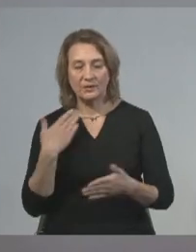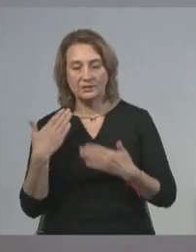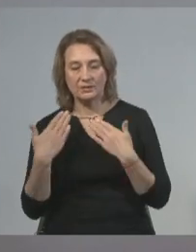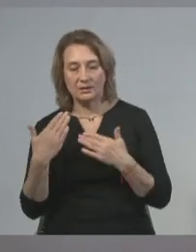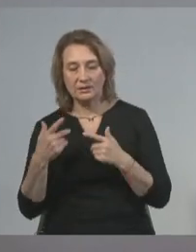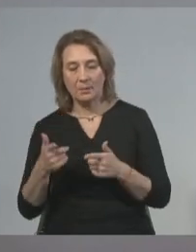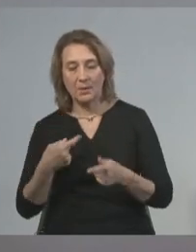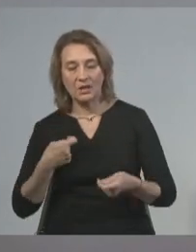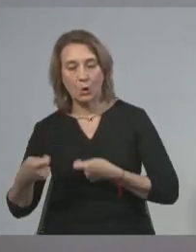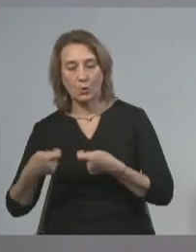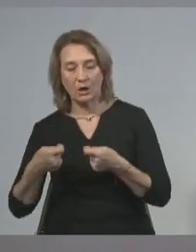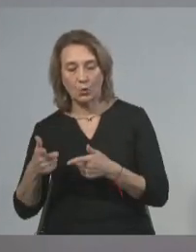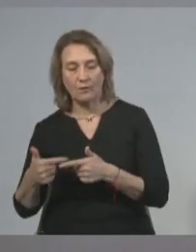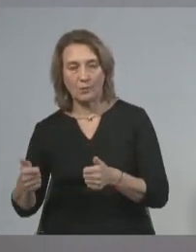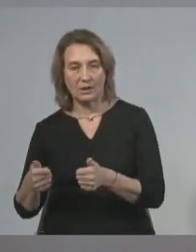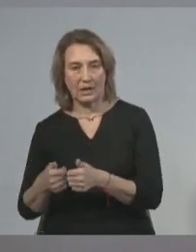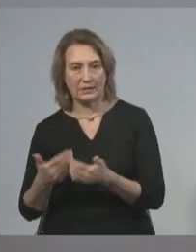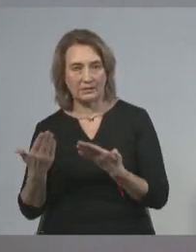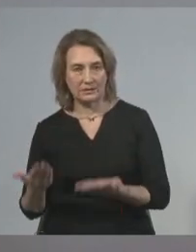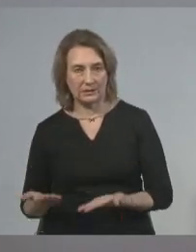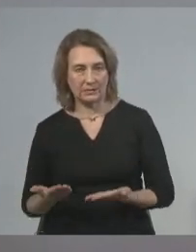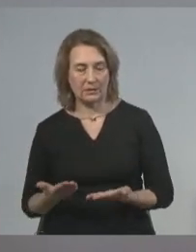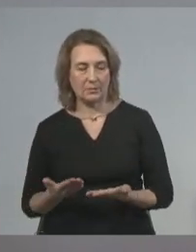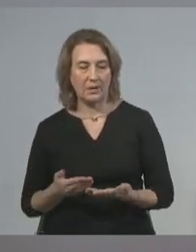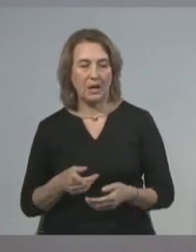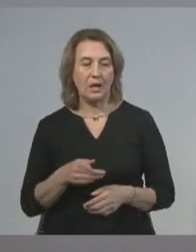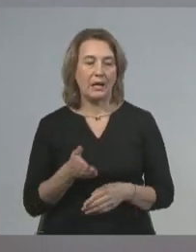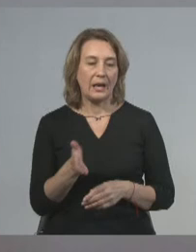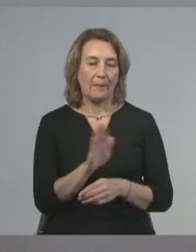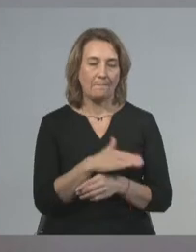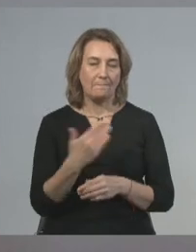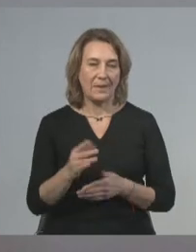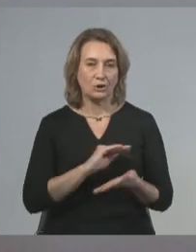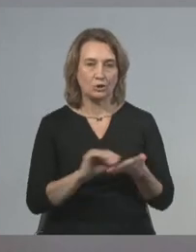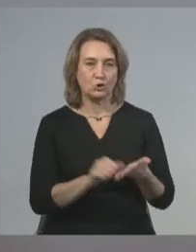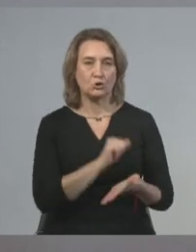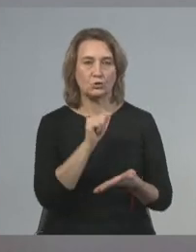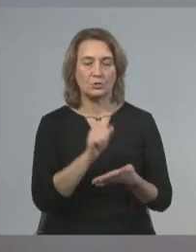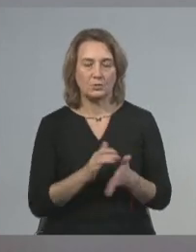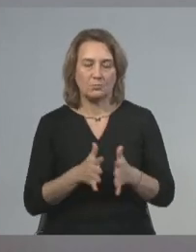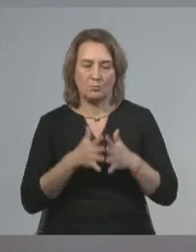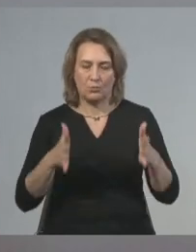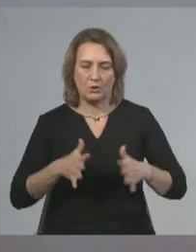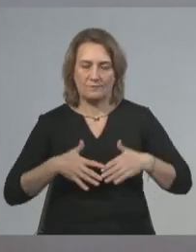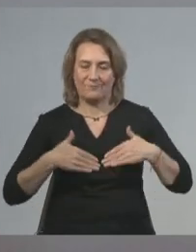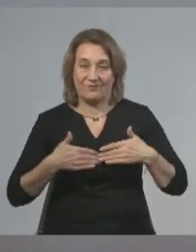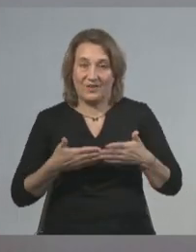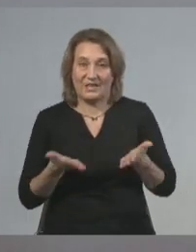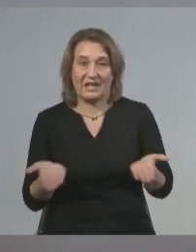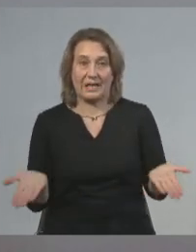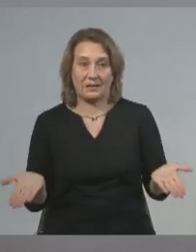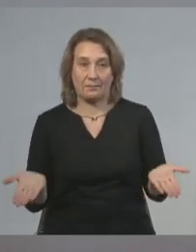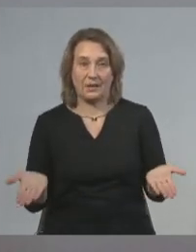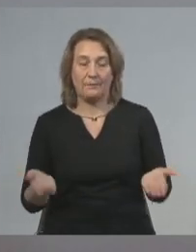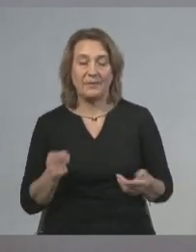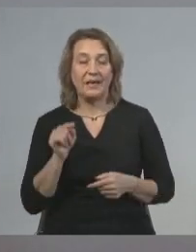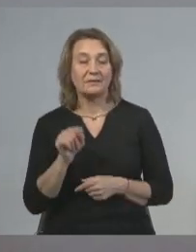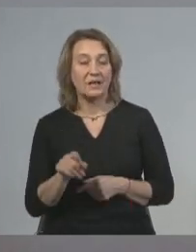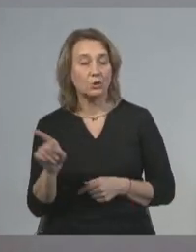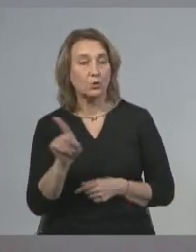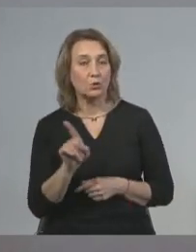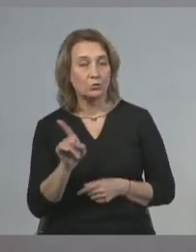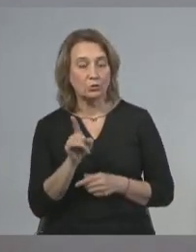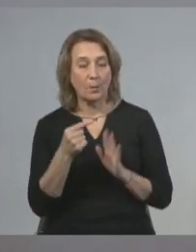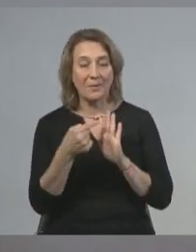relevant institutions and between journalists and be more open in time in order to sharing proper